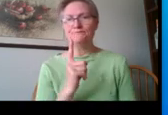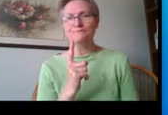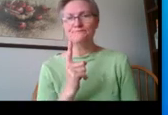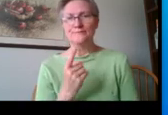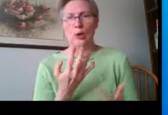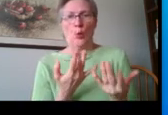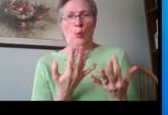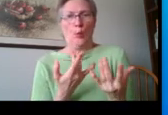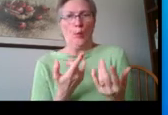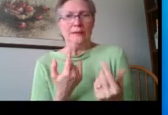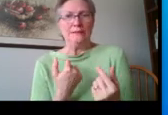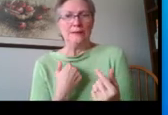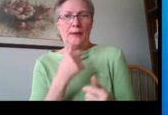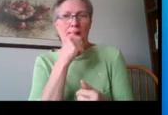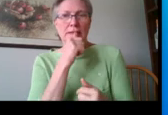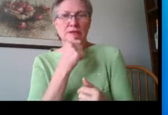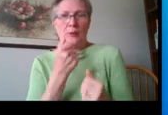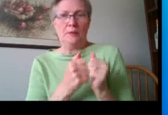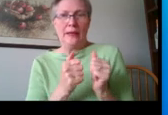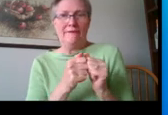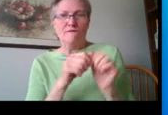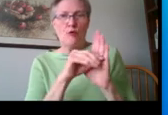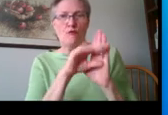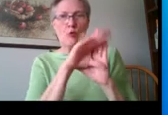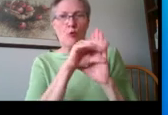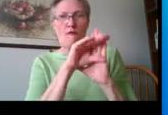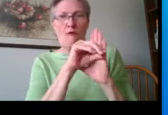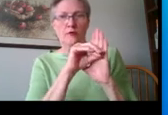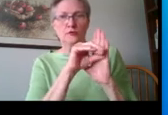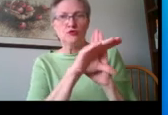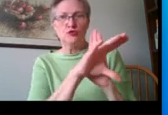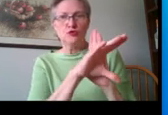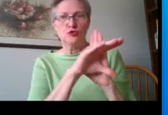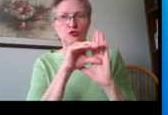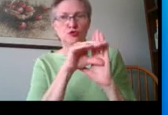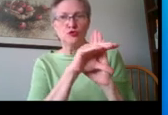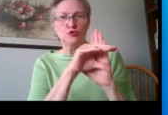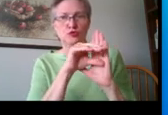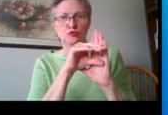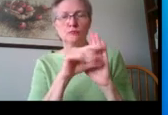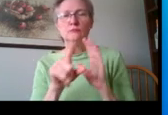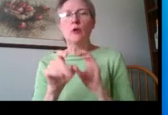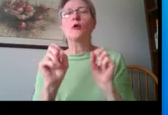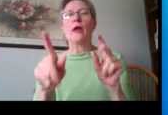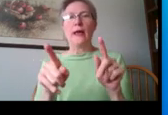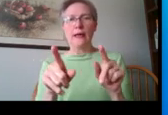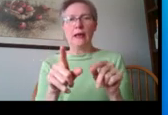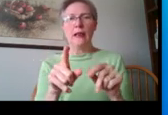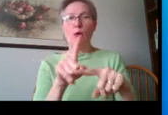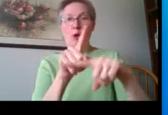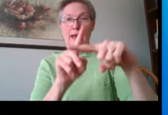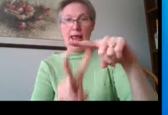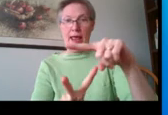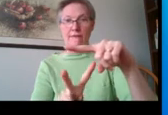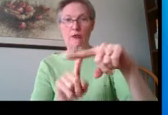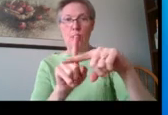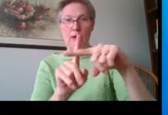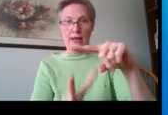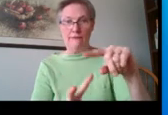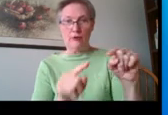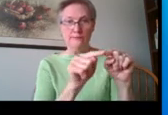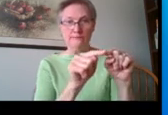focuses for a second. Thank you. Okay, perfect. So I could label this 1/2 and then 1/2,